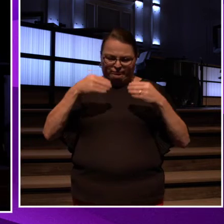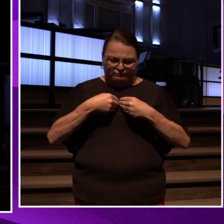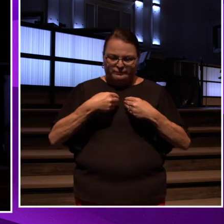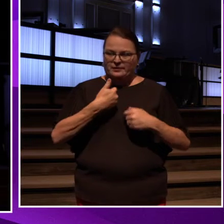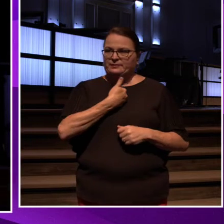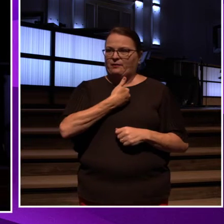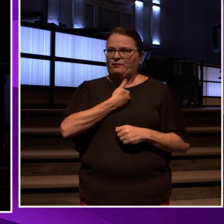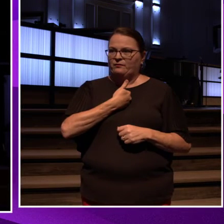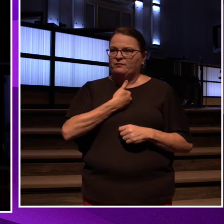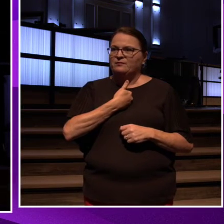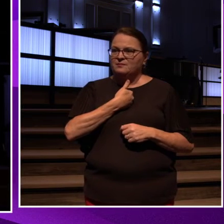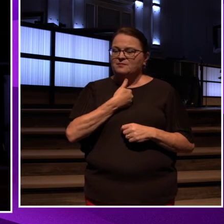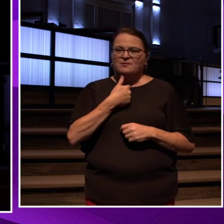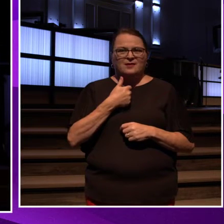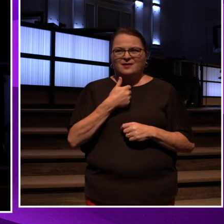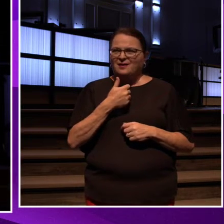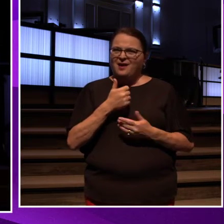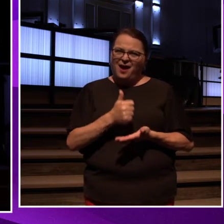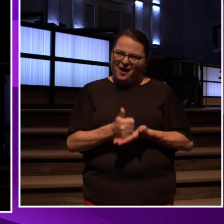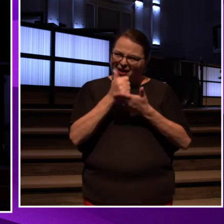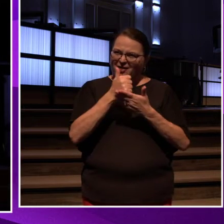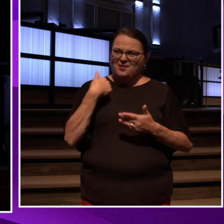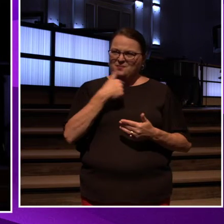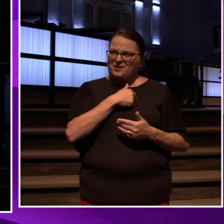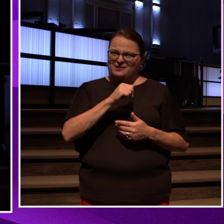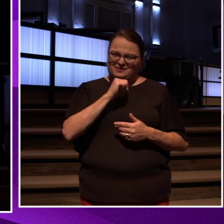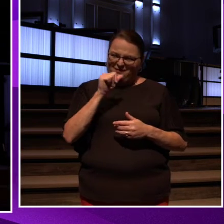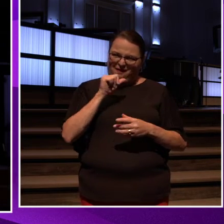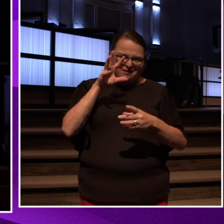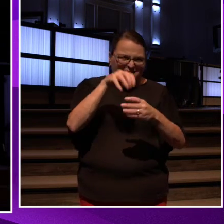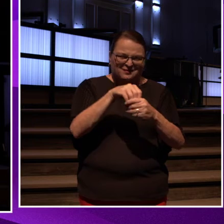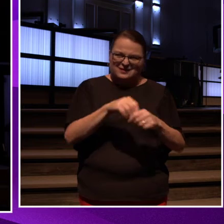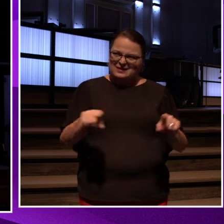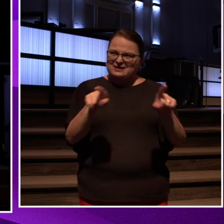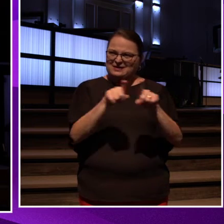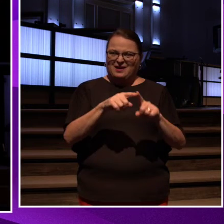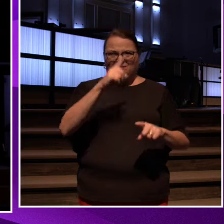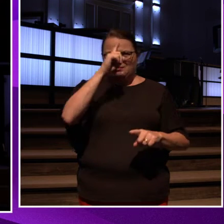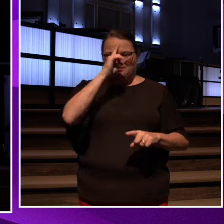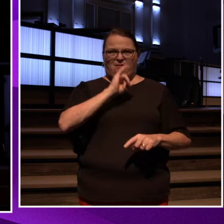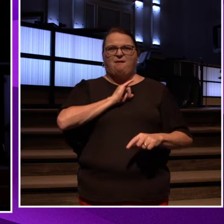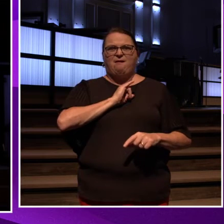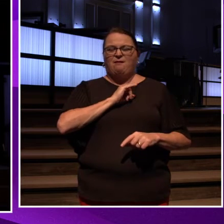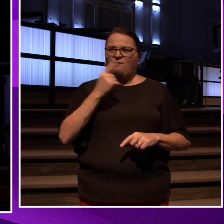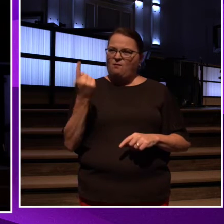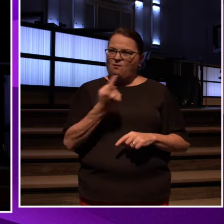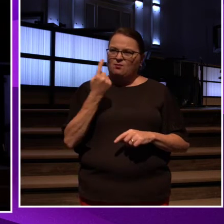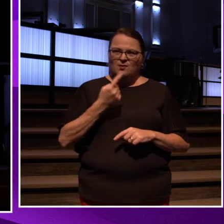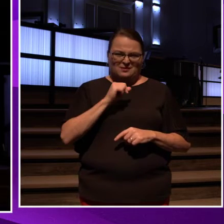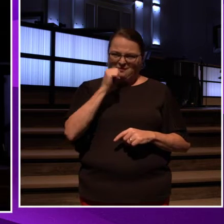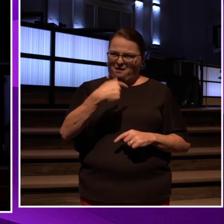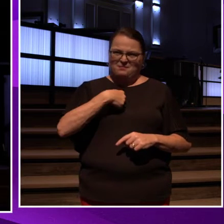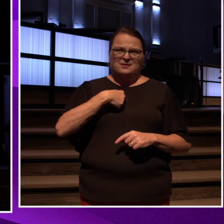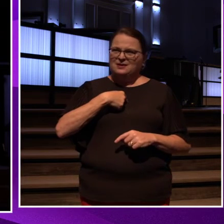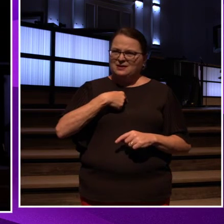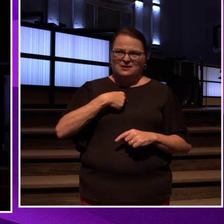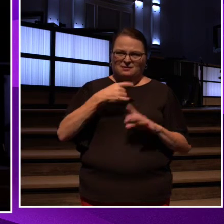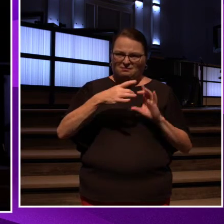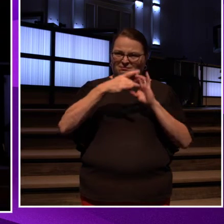And Lord, help us not to buy into that self-centered mentality. It's not about you. It's